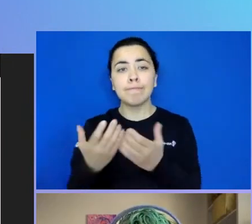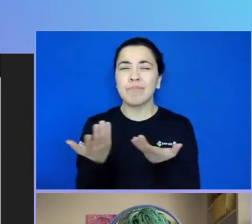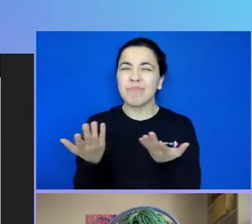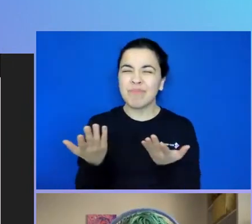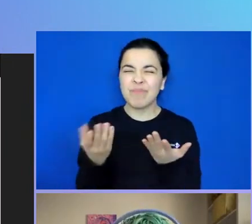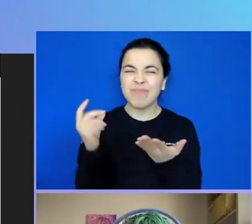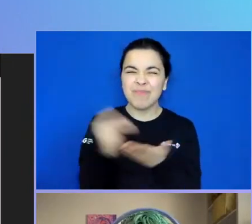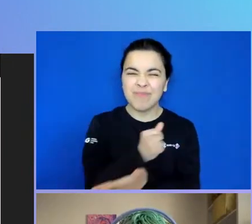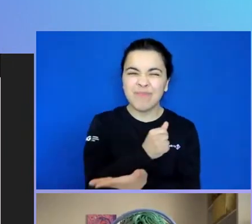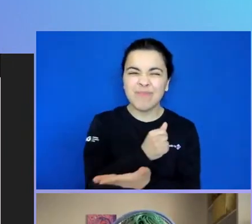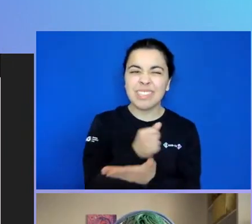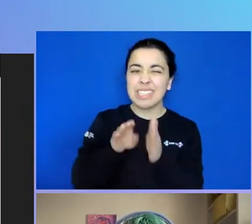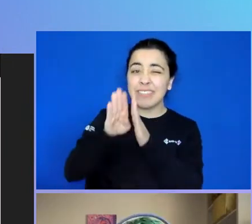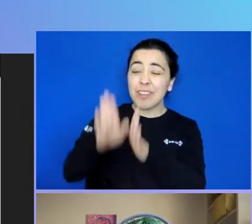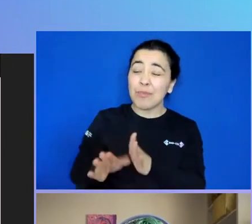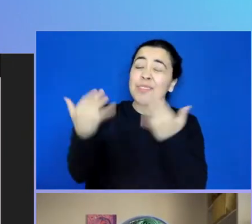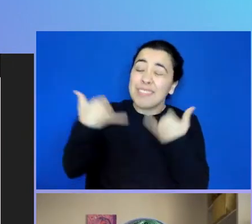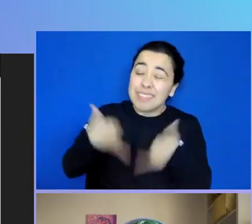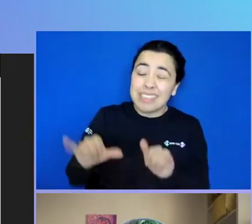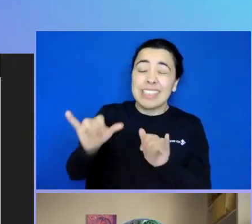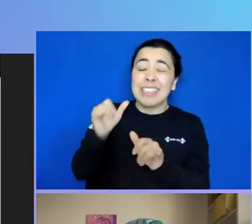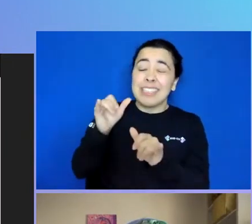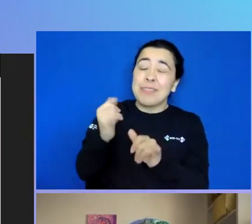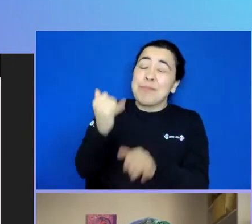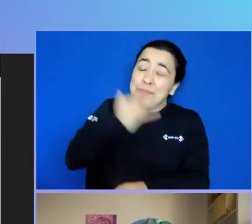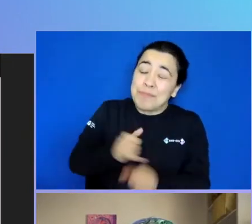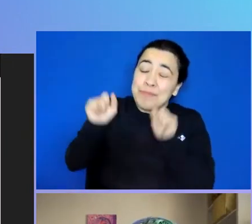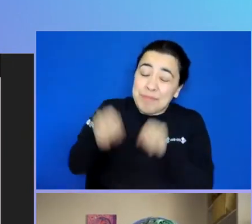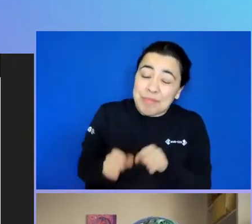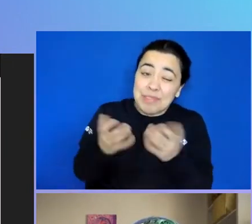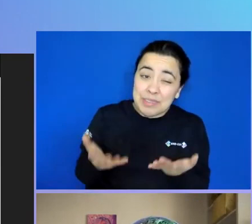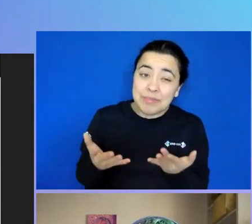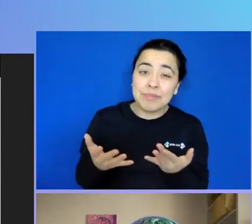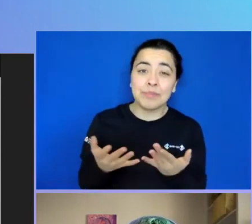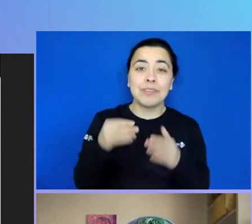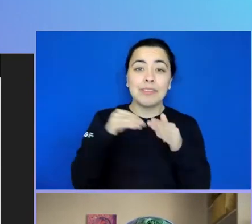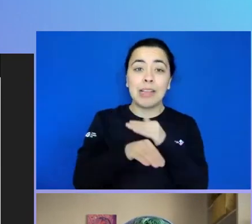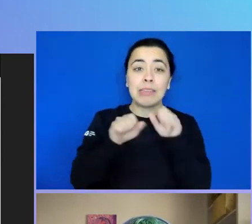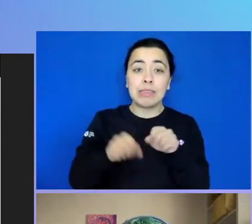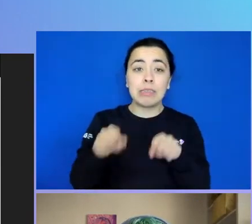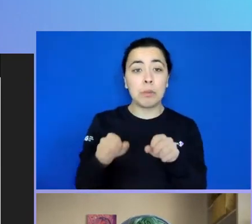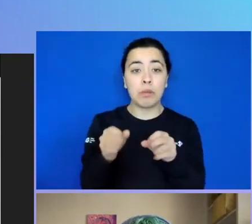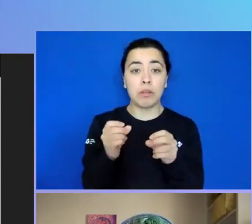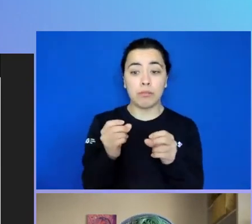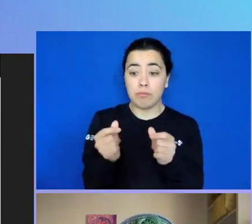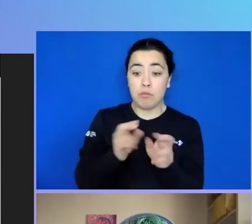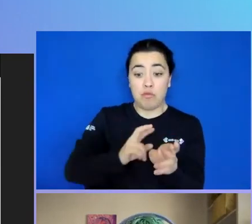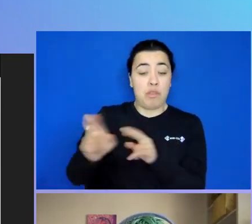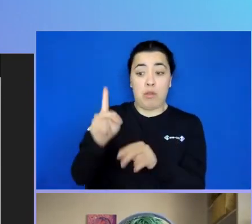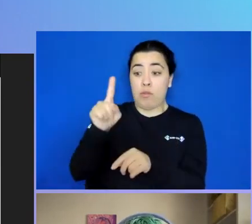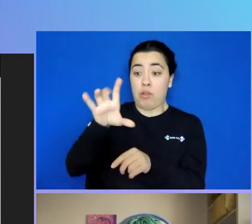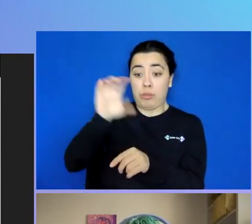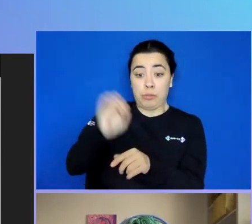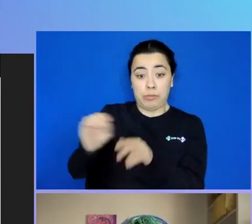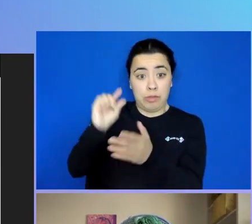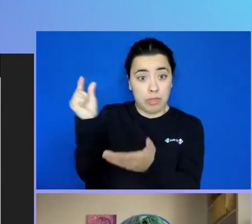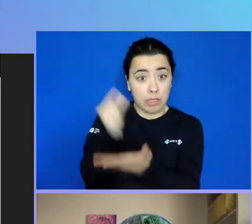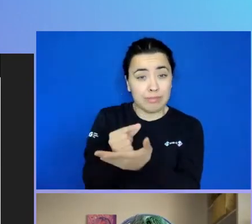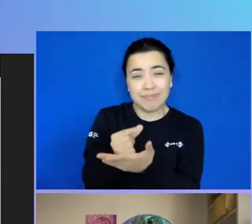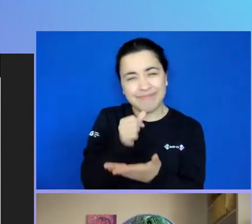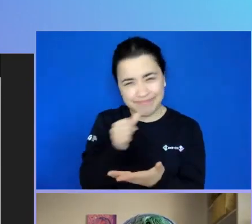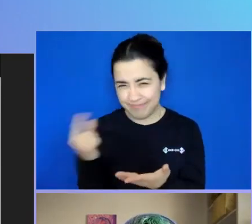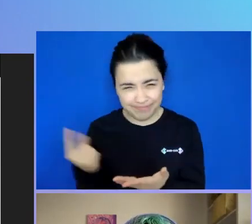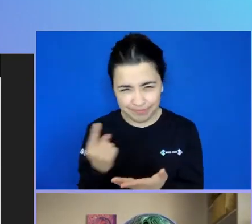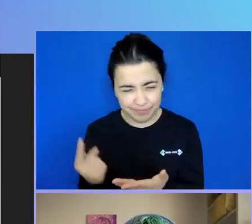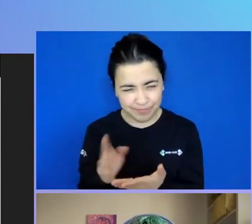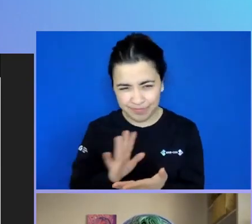Unfortunately, developers can still make mistakes. So accessible by default isn't a 100% guarantee. There's just some